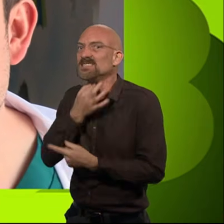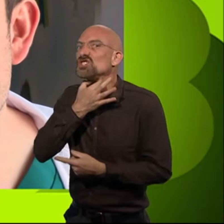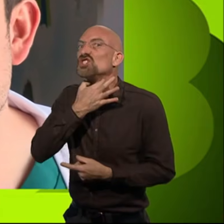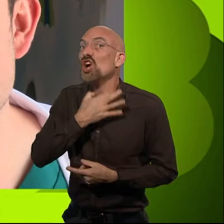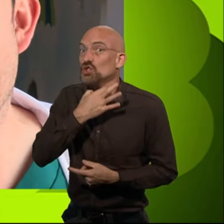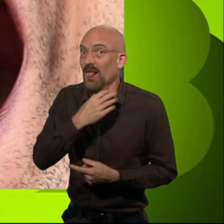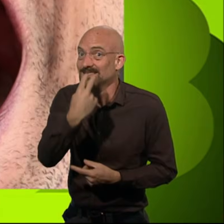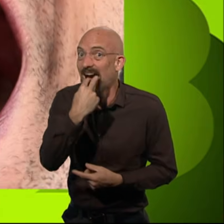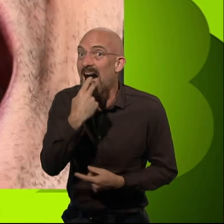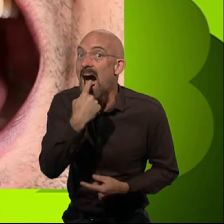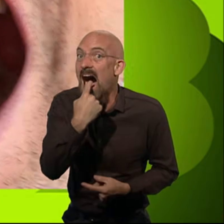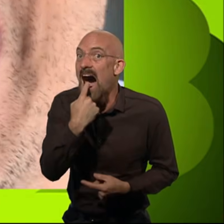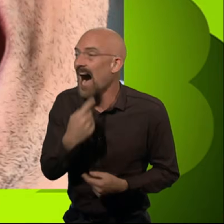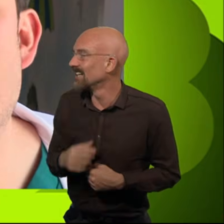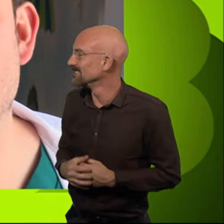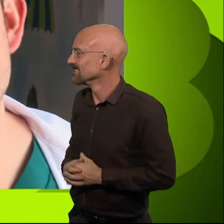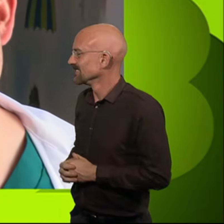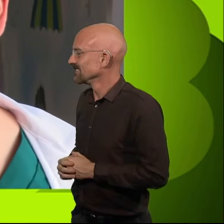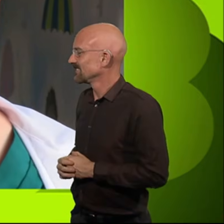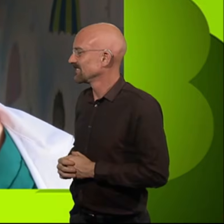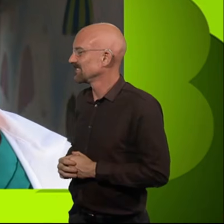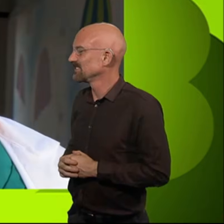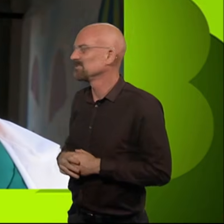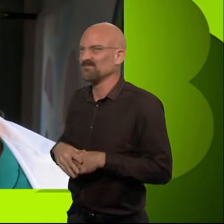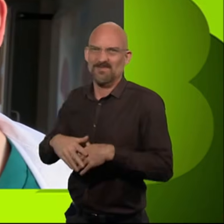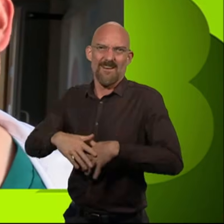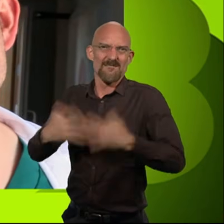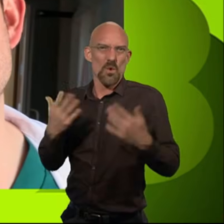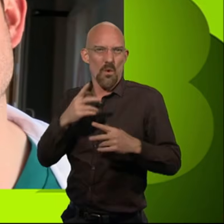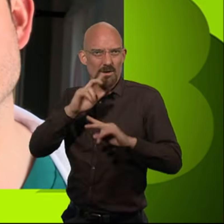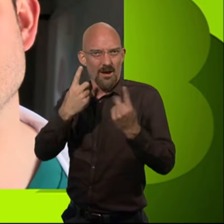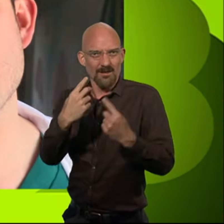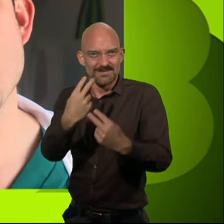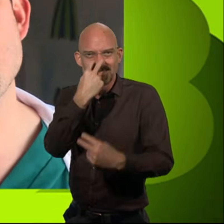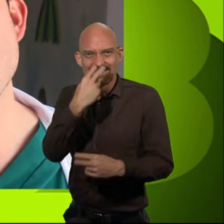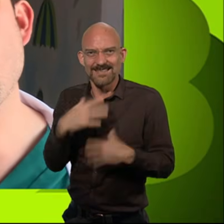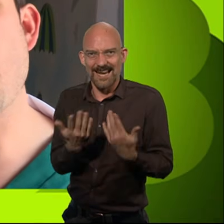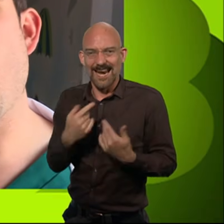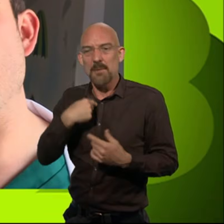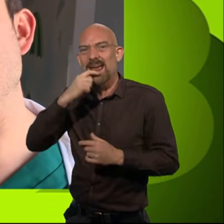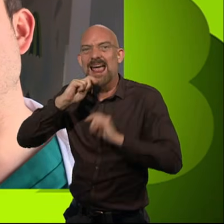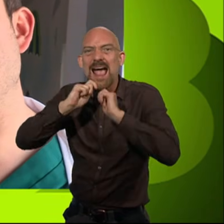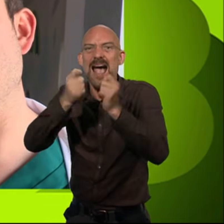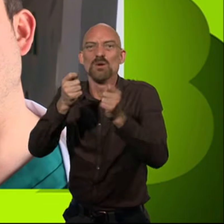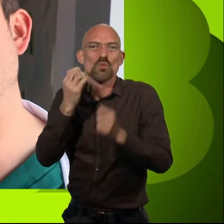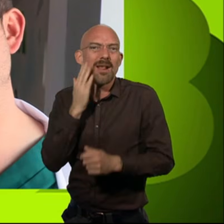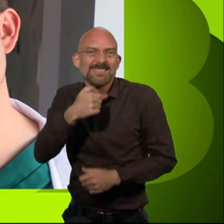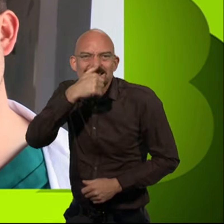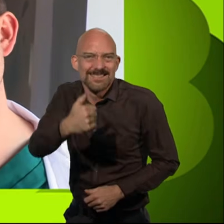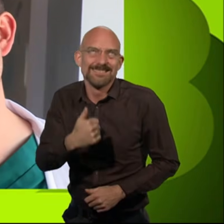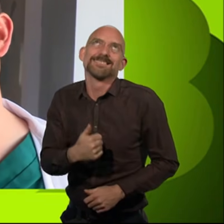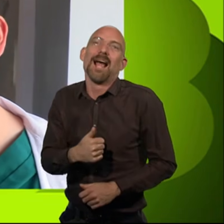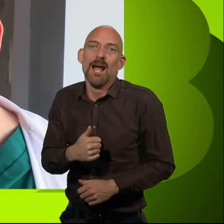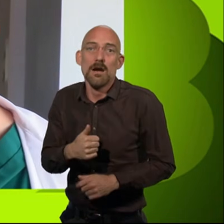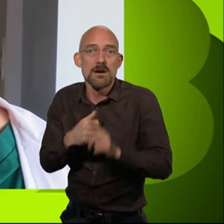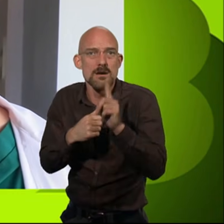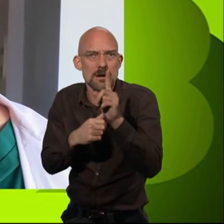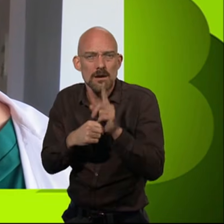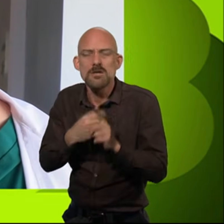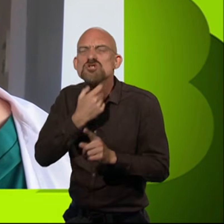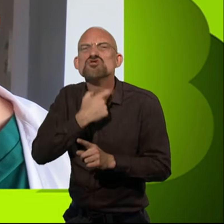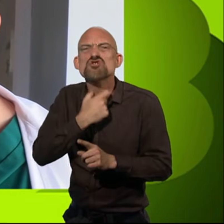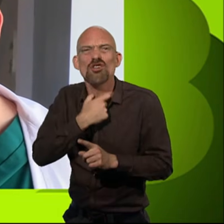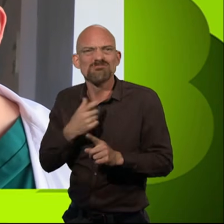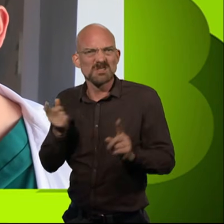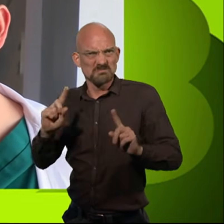Can you see my tonsils? Of course you can't. They were taken out when I was 6. But what are these so-called tonsils? What do